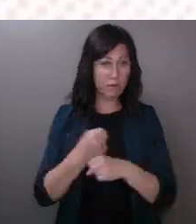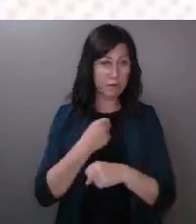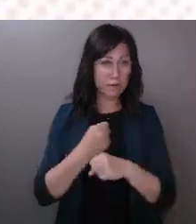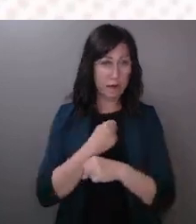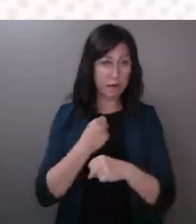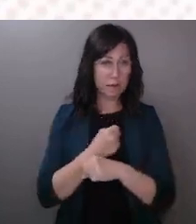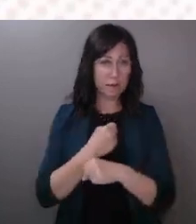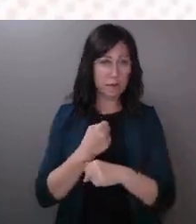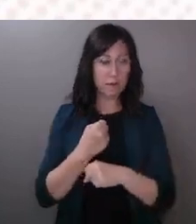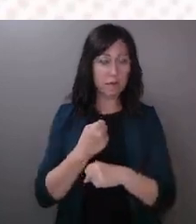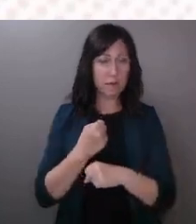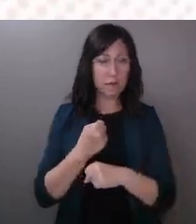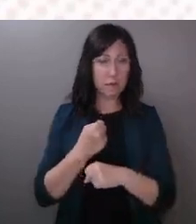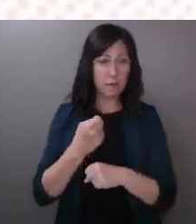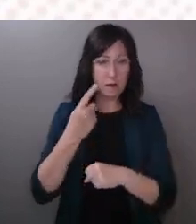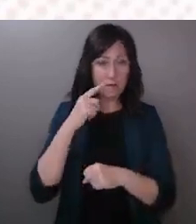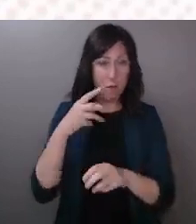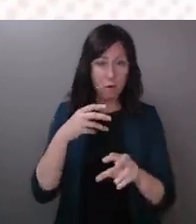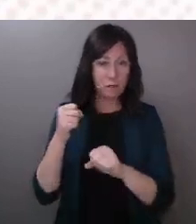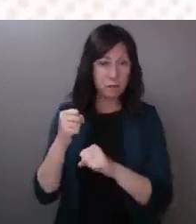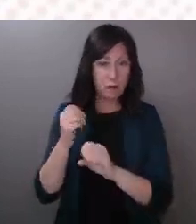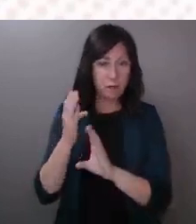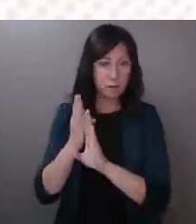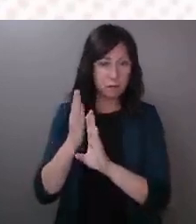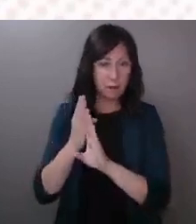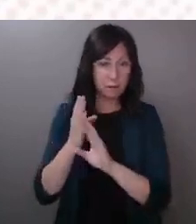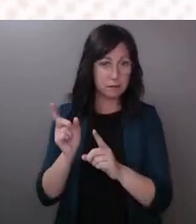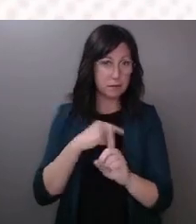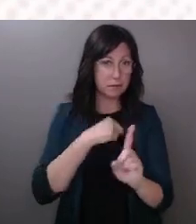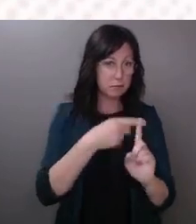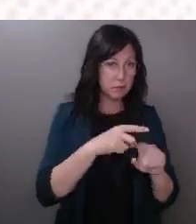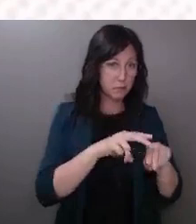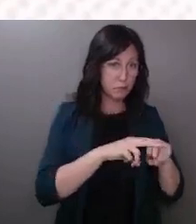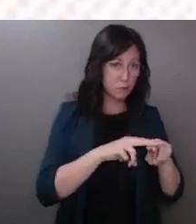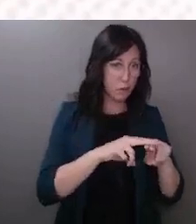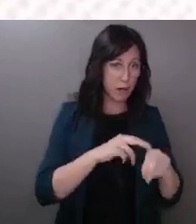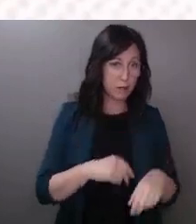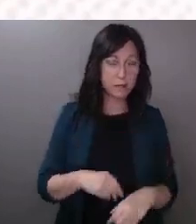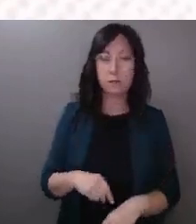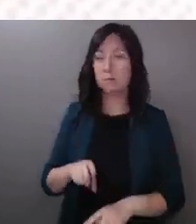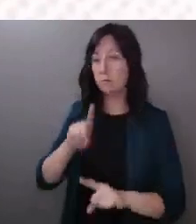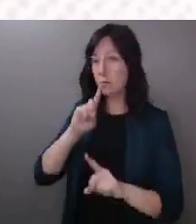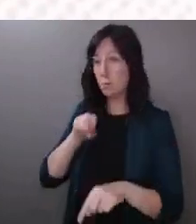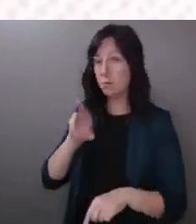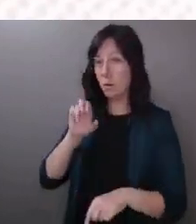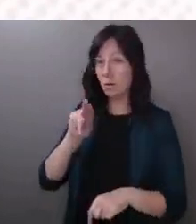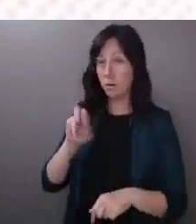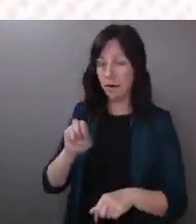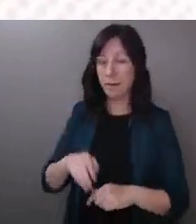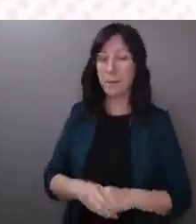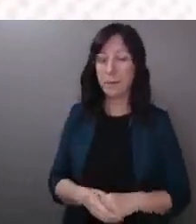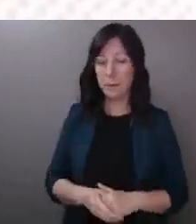for the express bus and also for the train? Thank you very much.